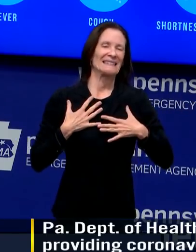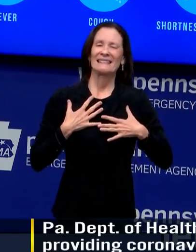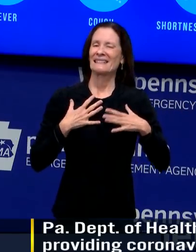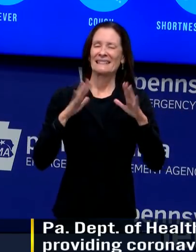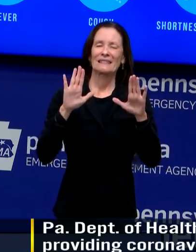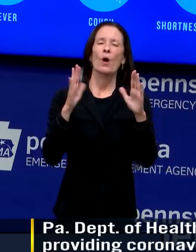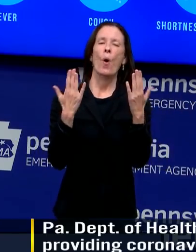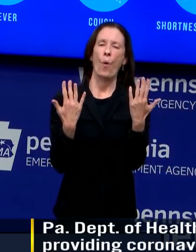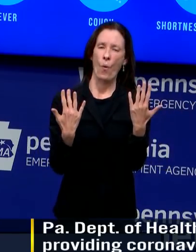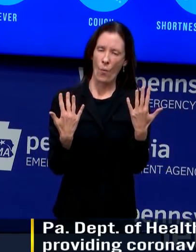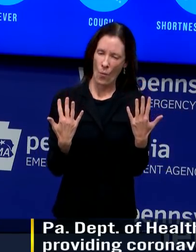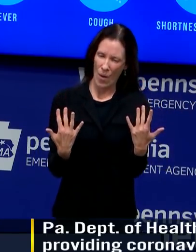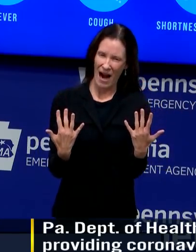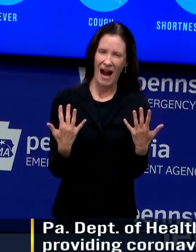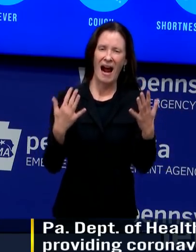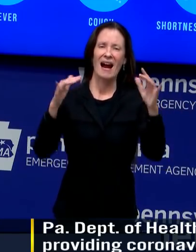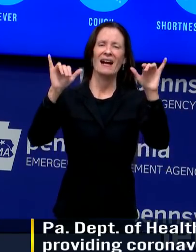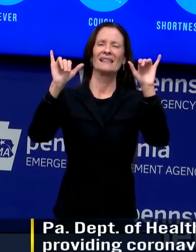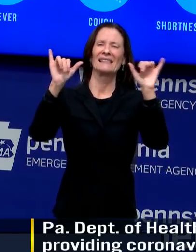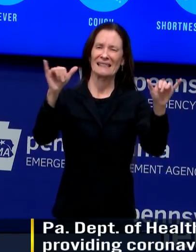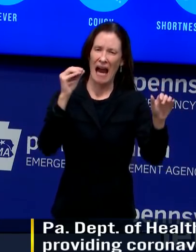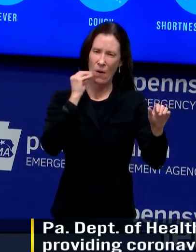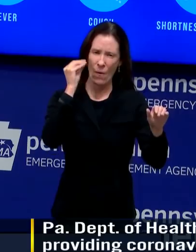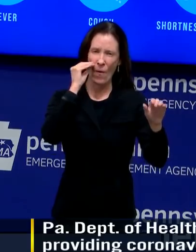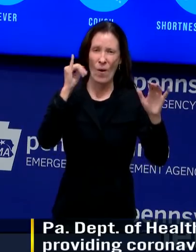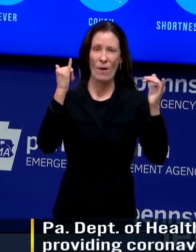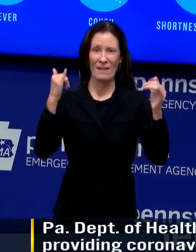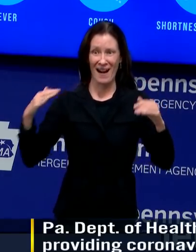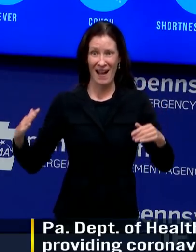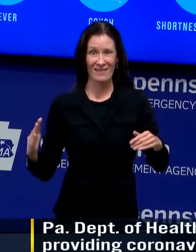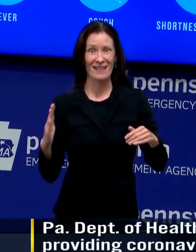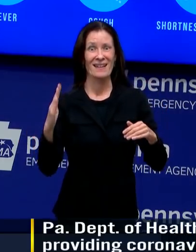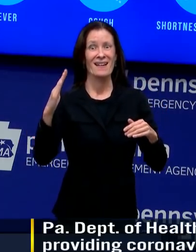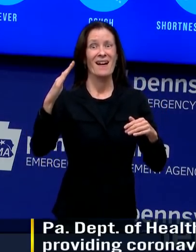well. The next question is for the Secretary.